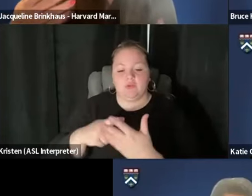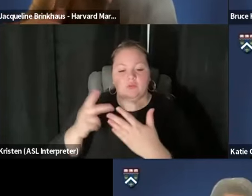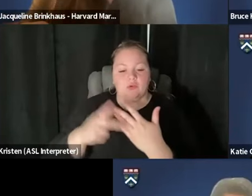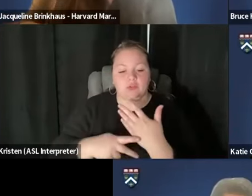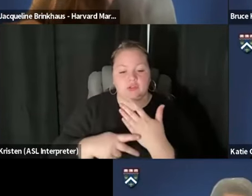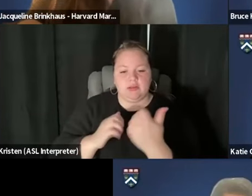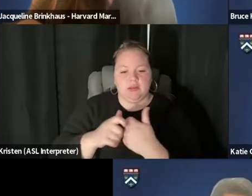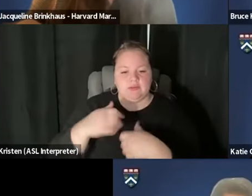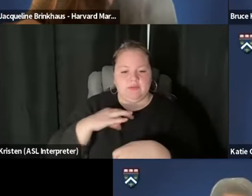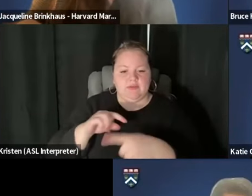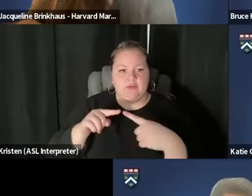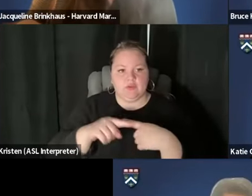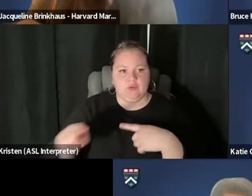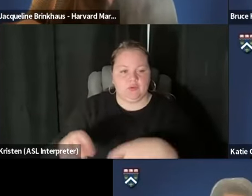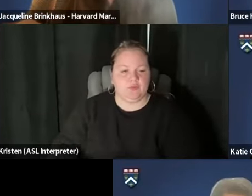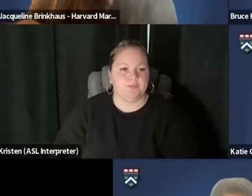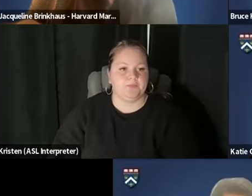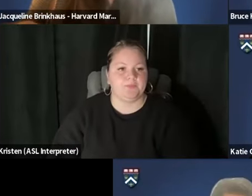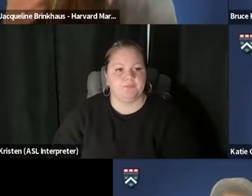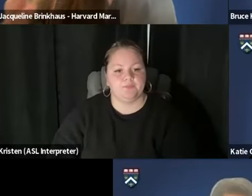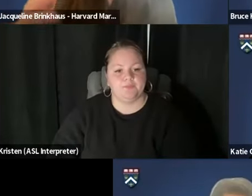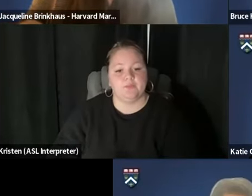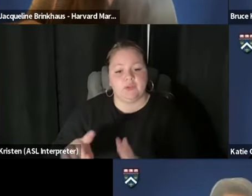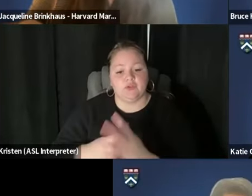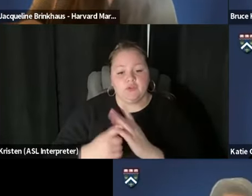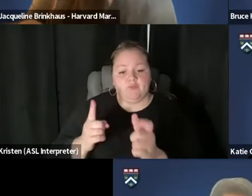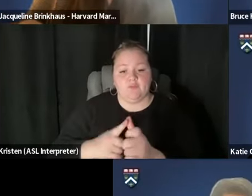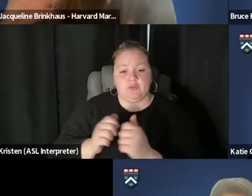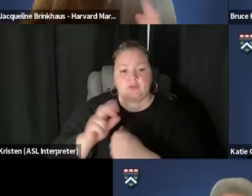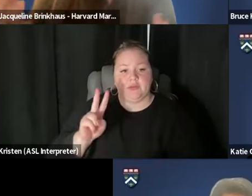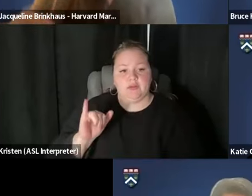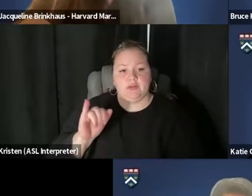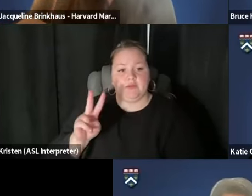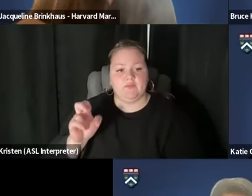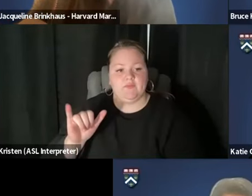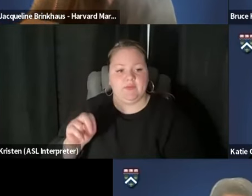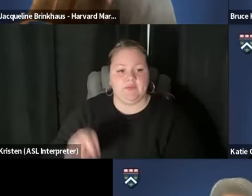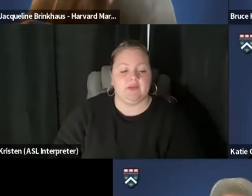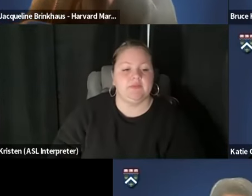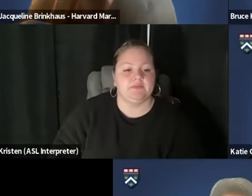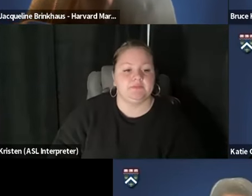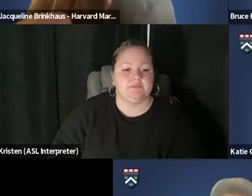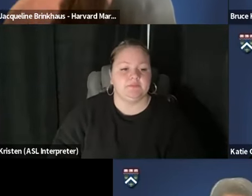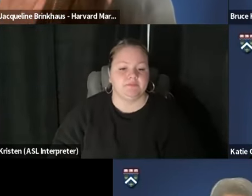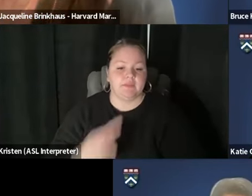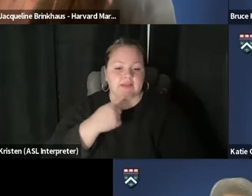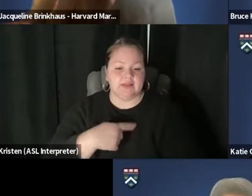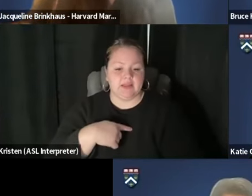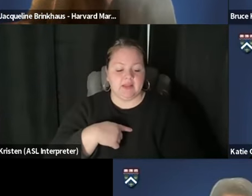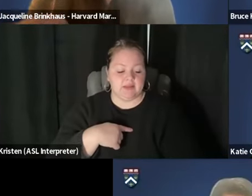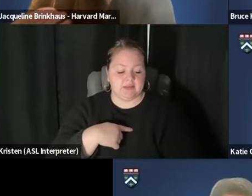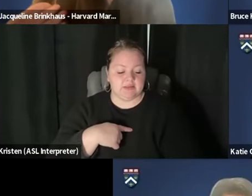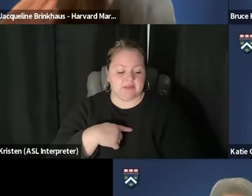your Harvard Extension School experience? I will start off with Vivian. Vivian, if you could tell us a little bit about